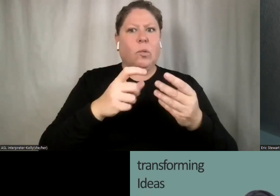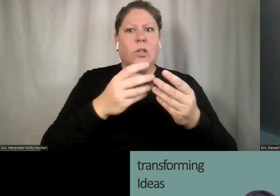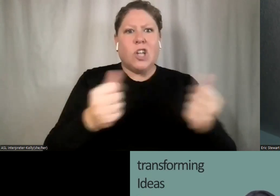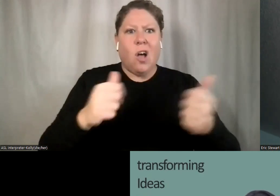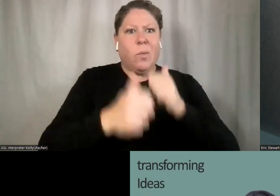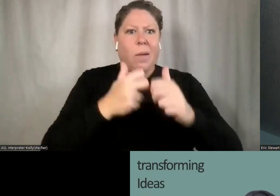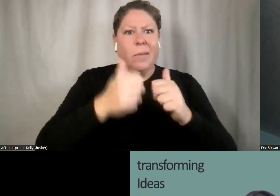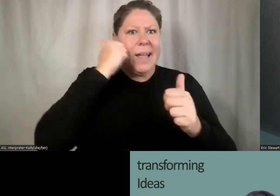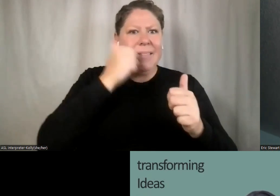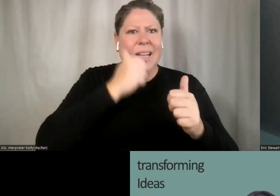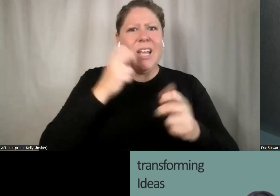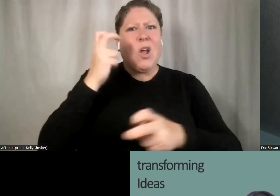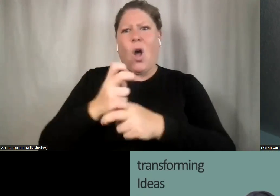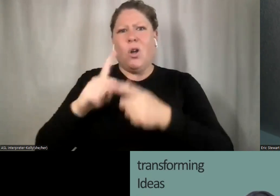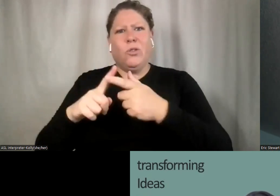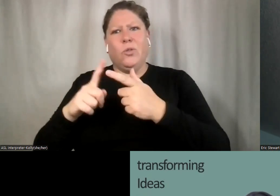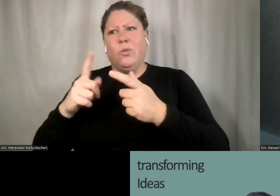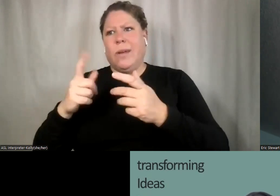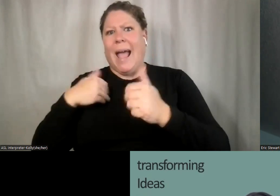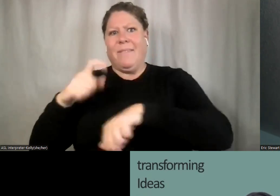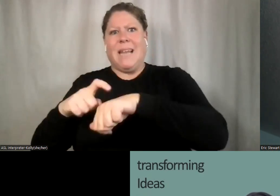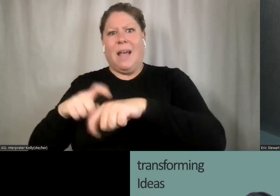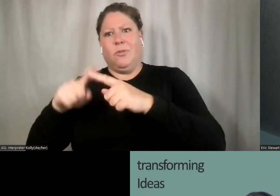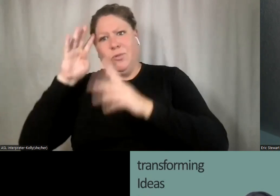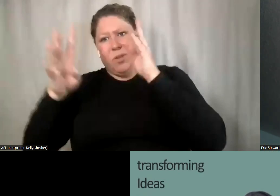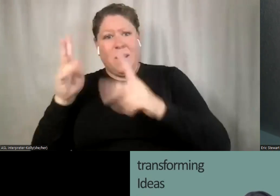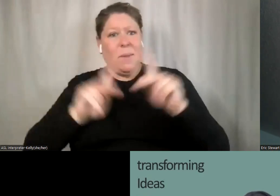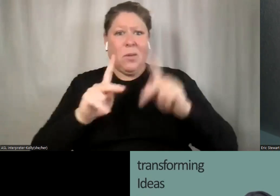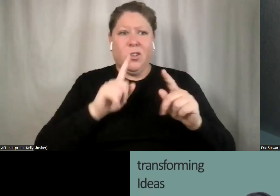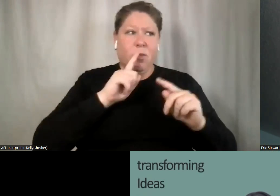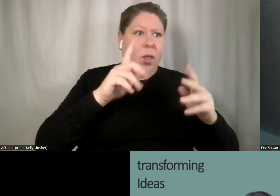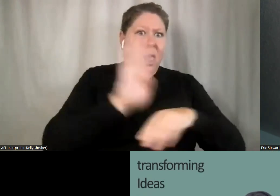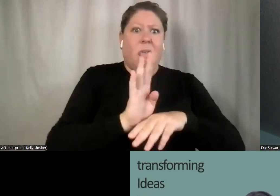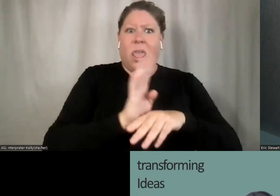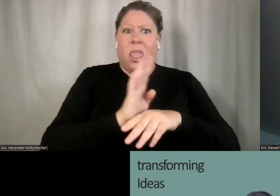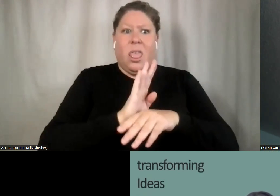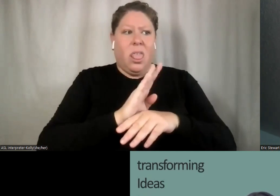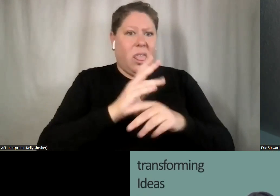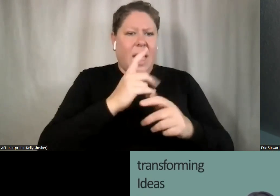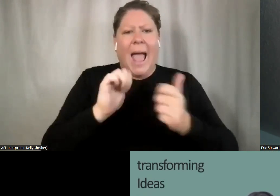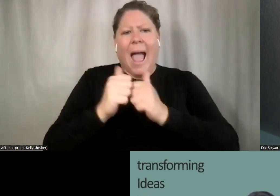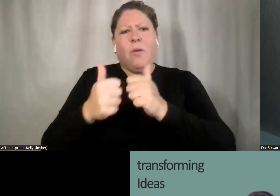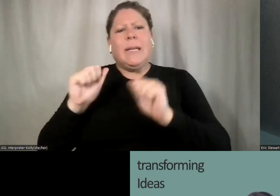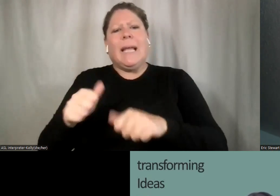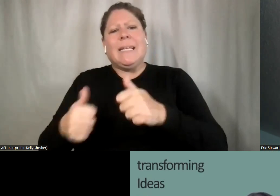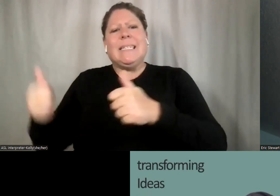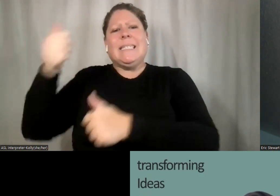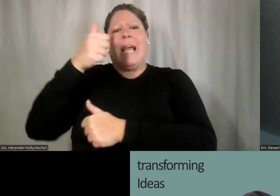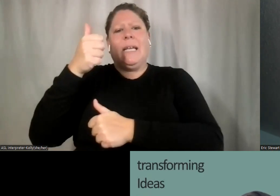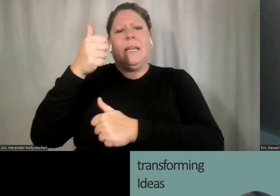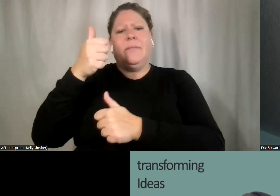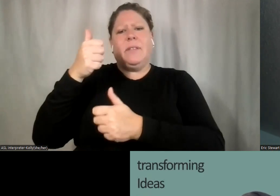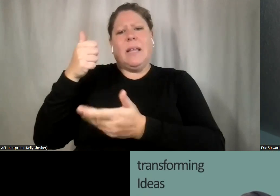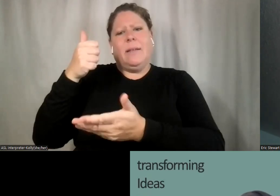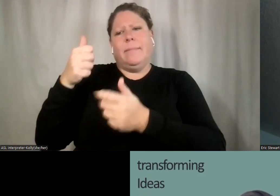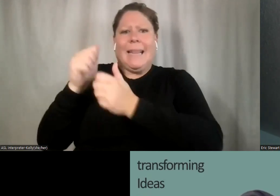create space for creativity. People expend their energy just trying to get things done. Can you speak to how executives can better sponsor conditions that enable people to